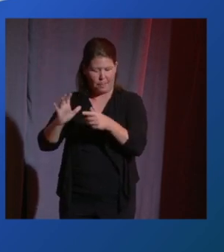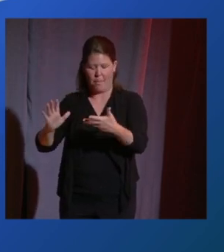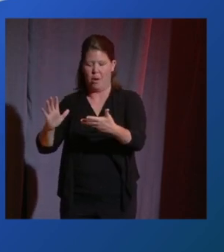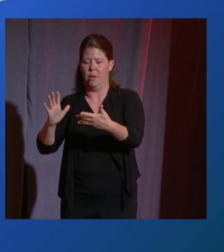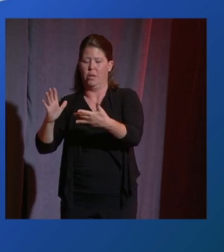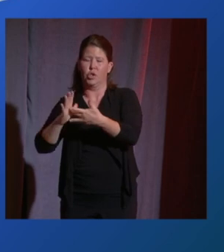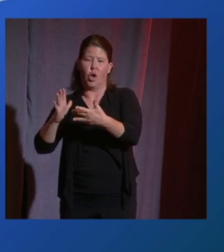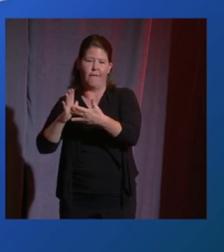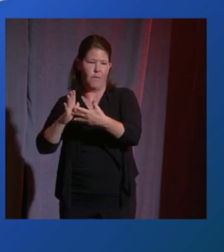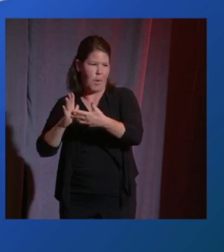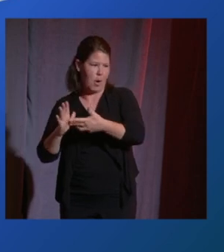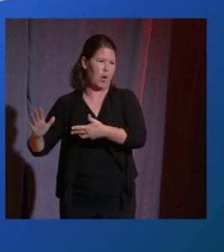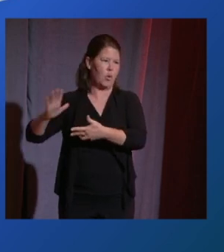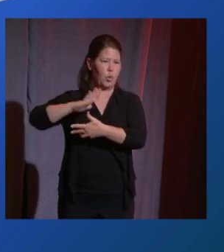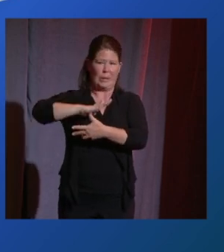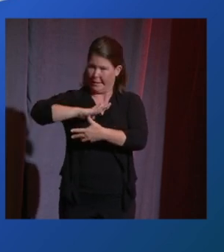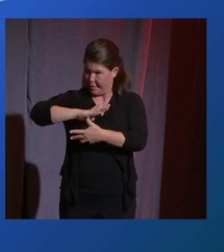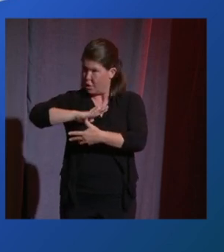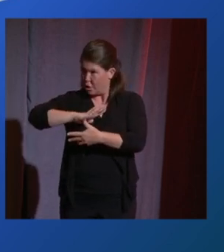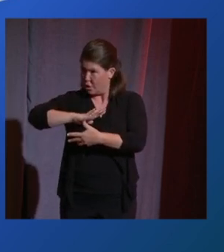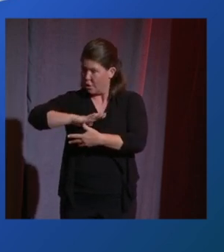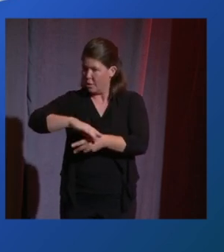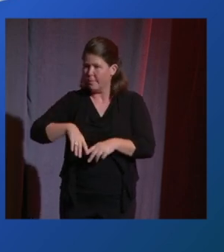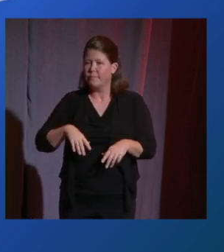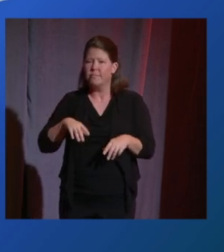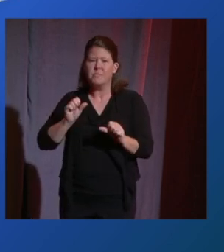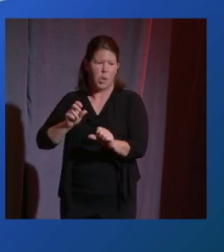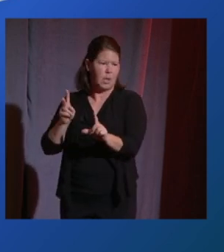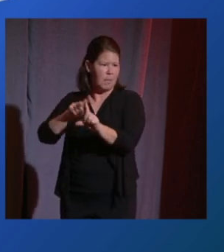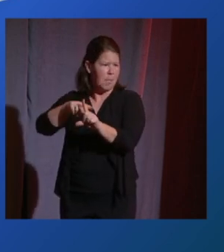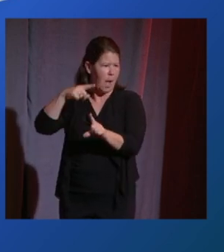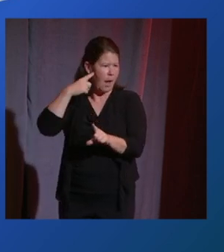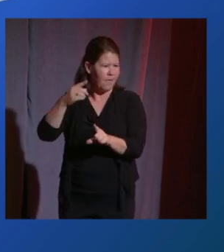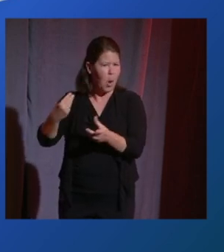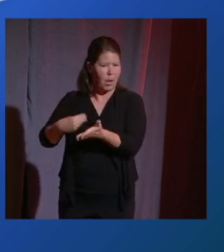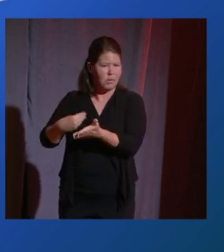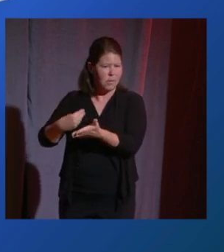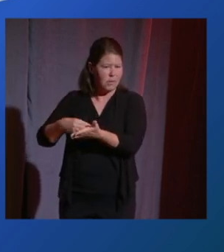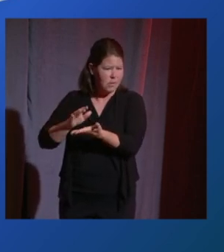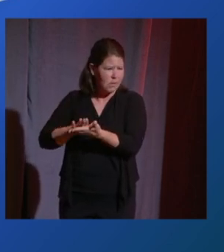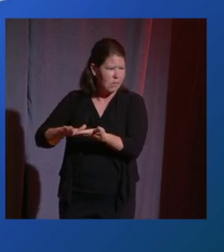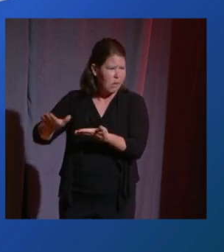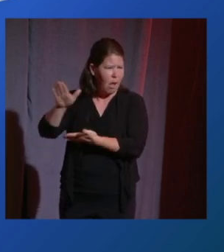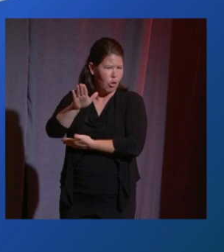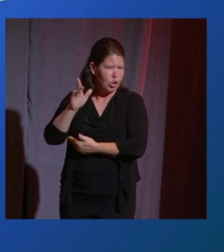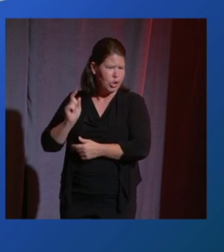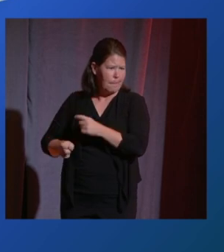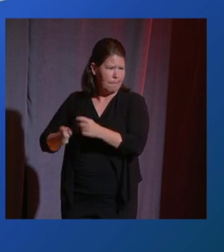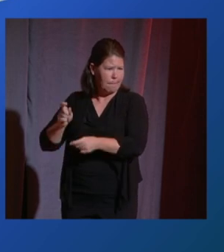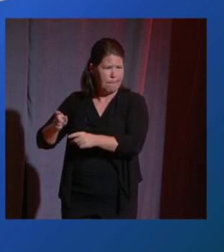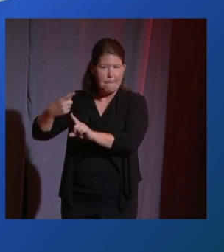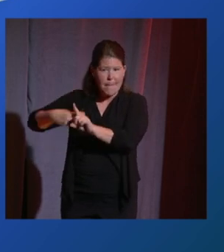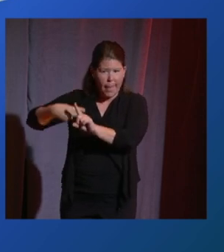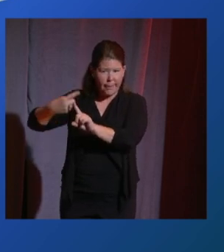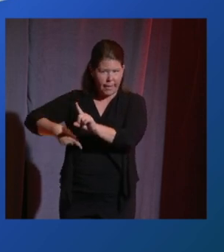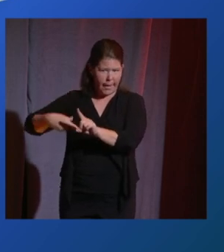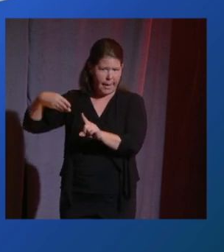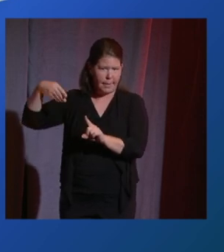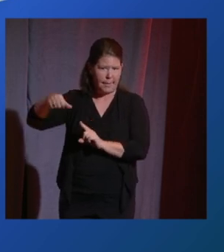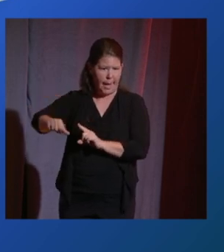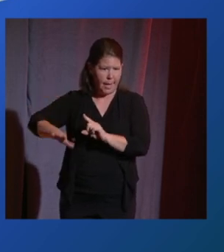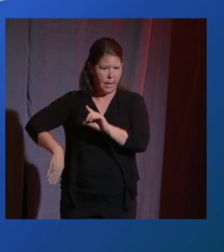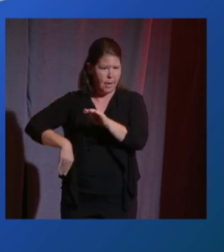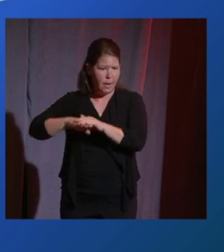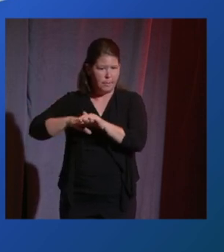that you could apply for uh scholarship as well where your tuition could be paying a monthly stipend as well um up to